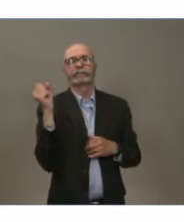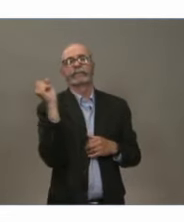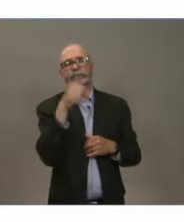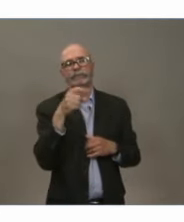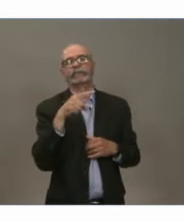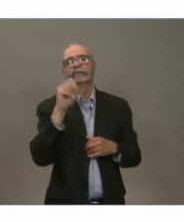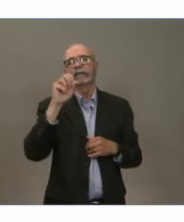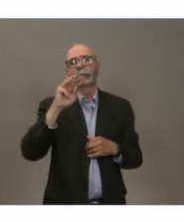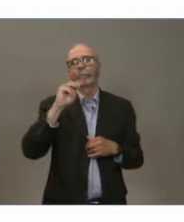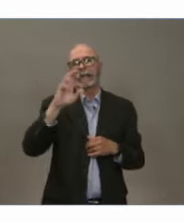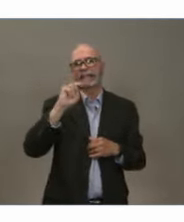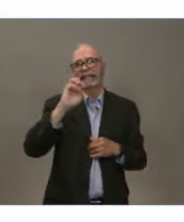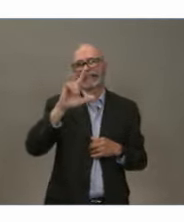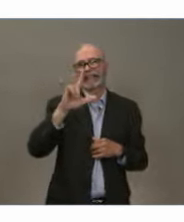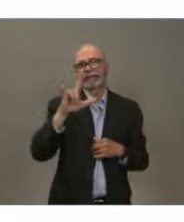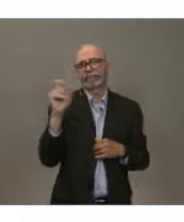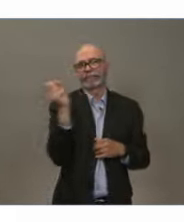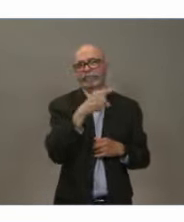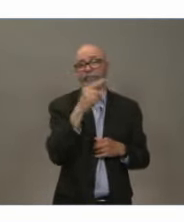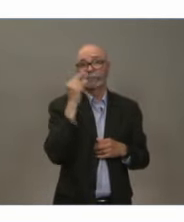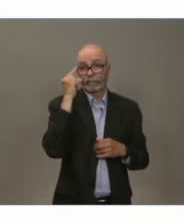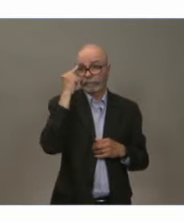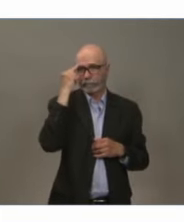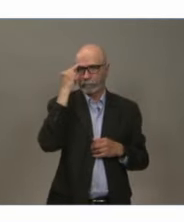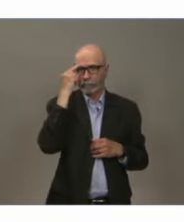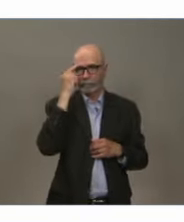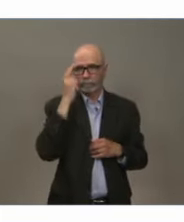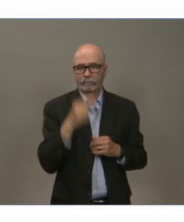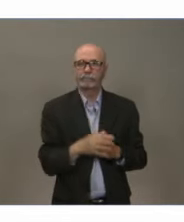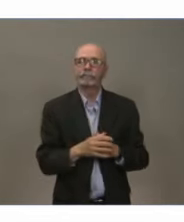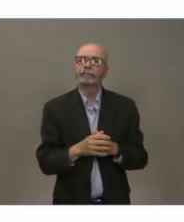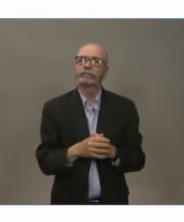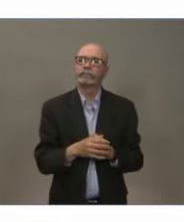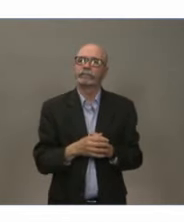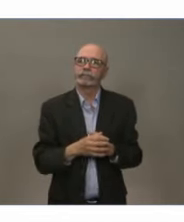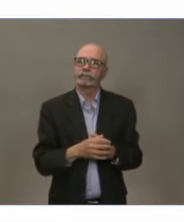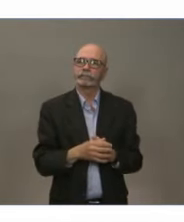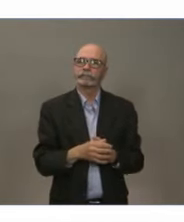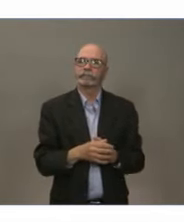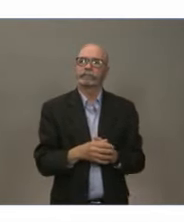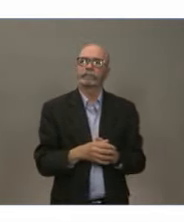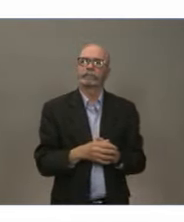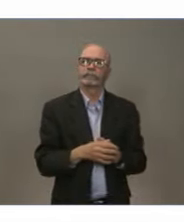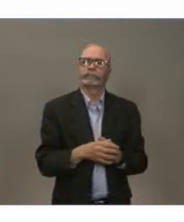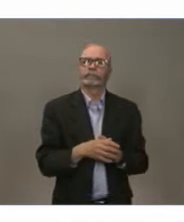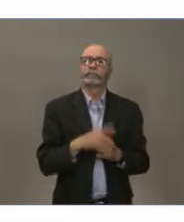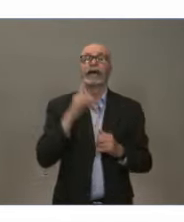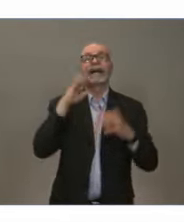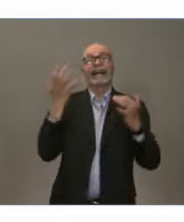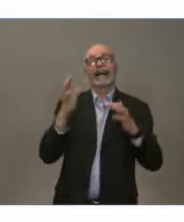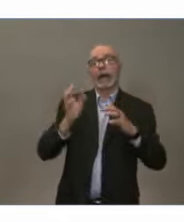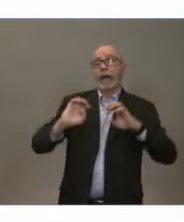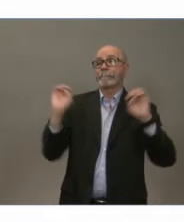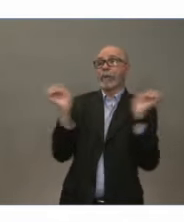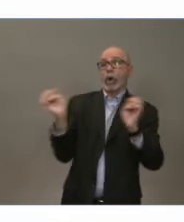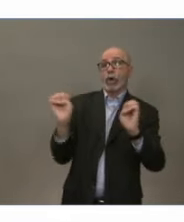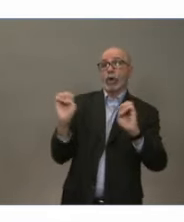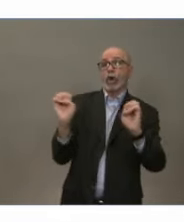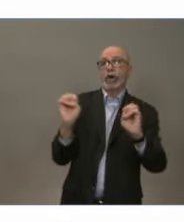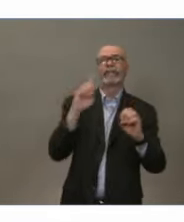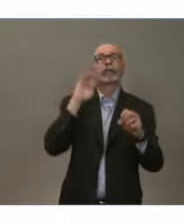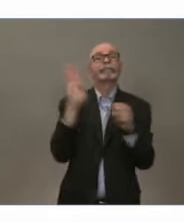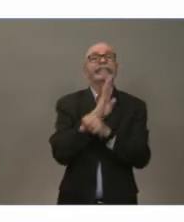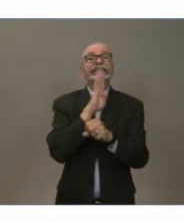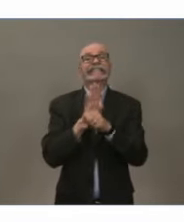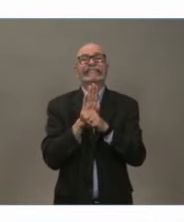on how the applications for the Worker Emergency Bridge Fund and the Small Business Impact Grant are going? Do you